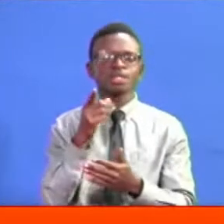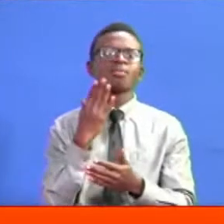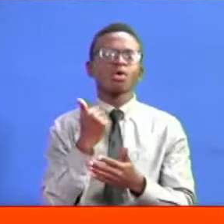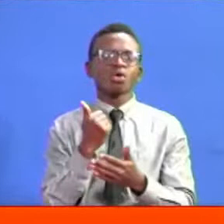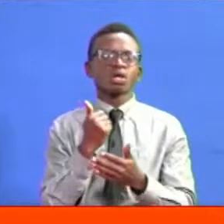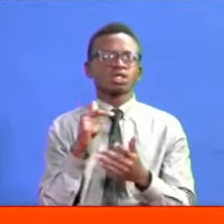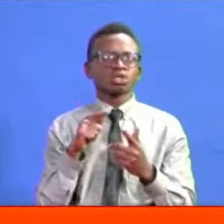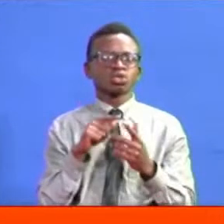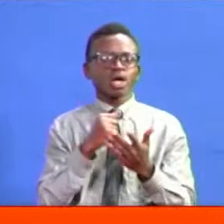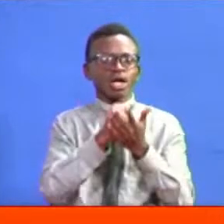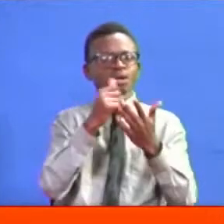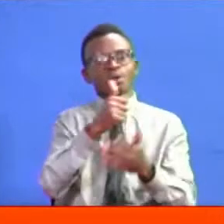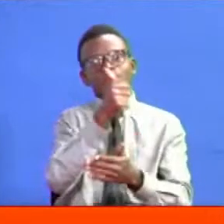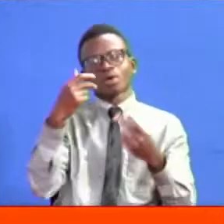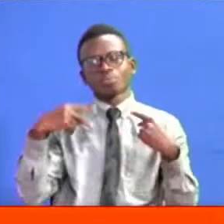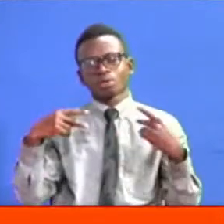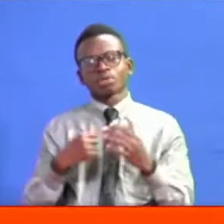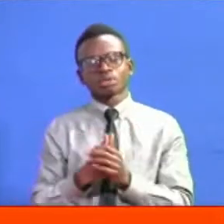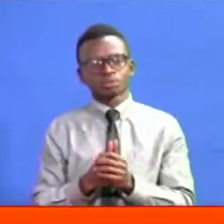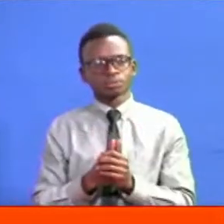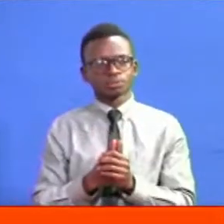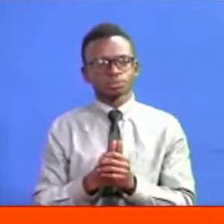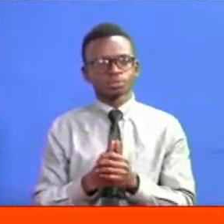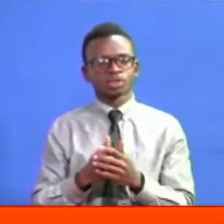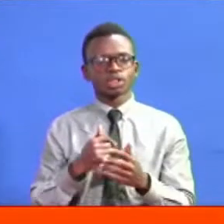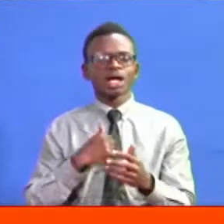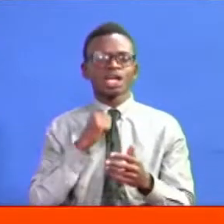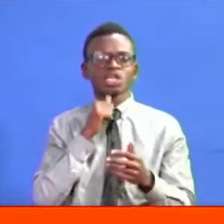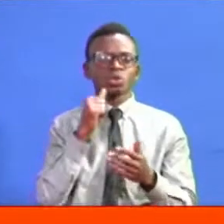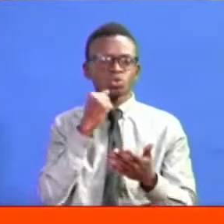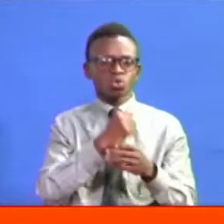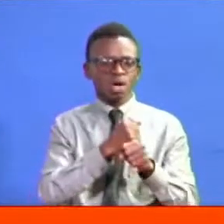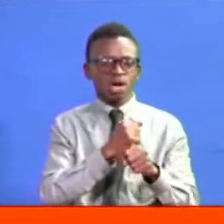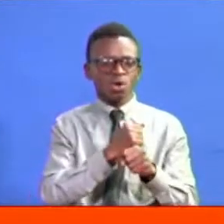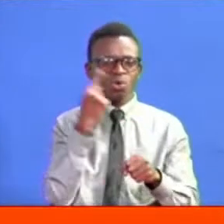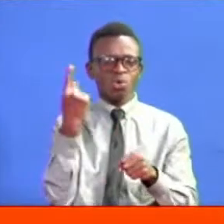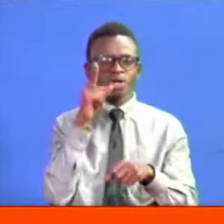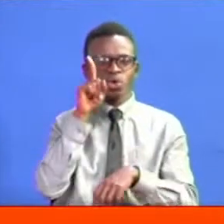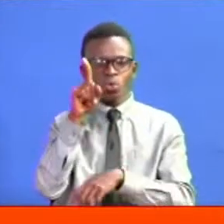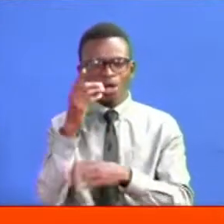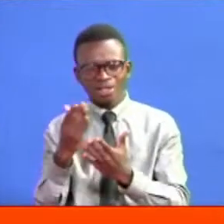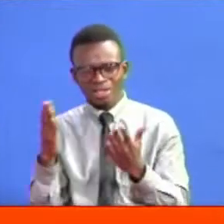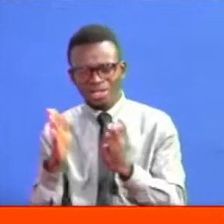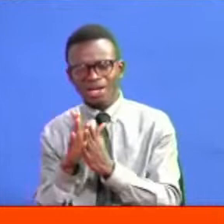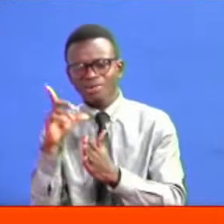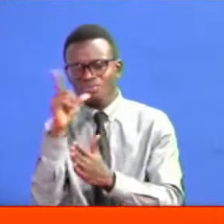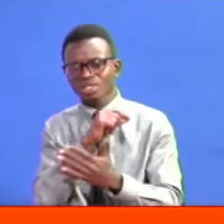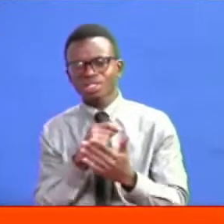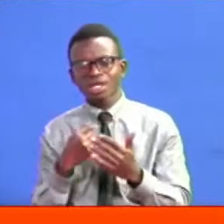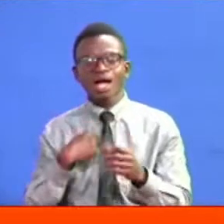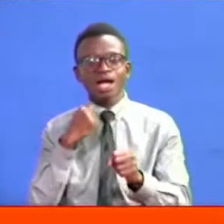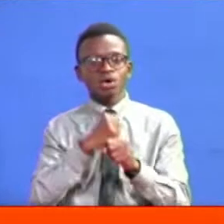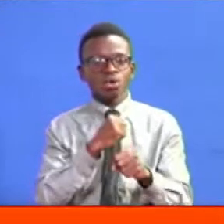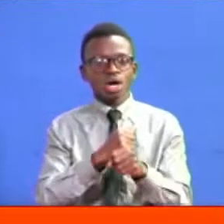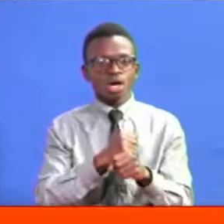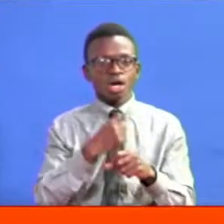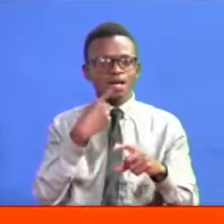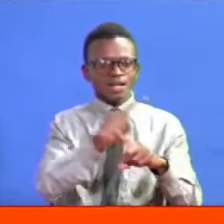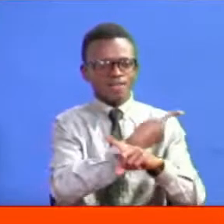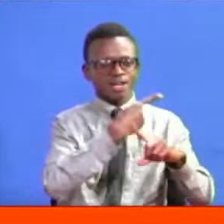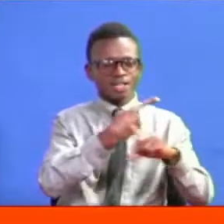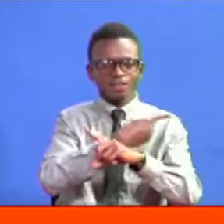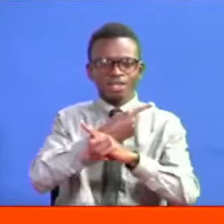So I don't work on a single piece throughout and finish it. What I do is I work on a series of